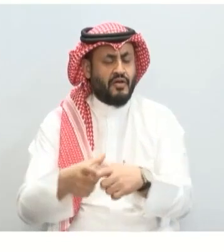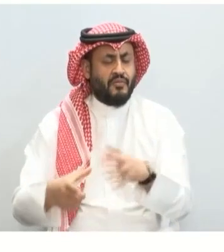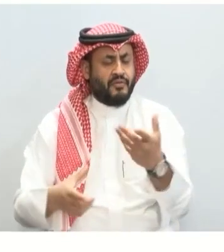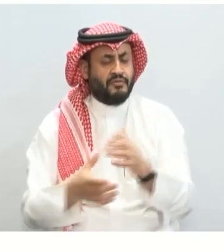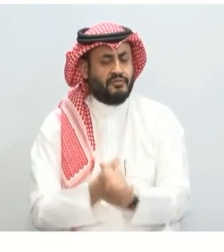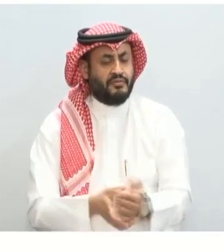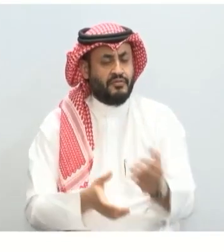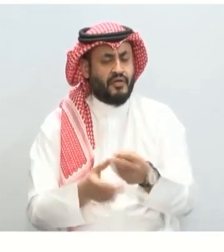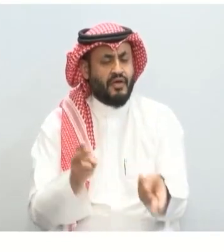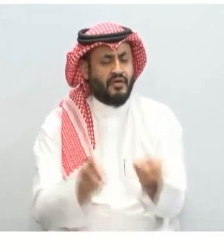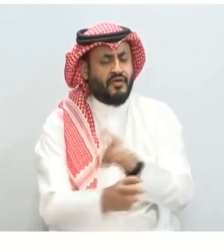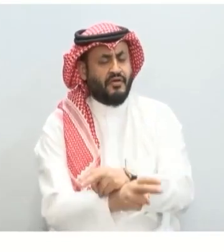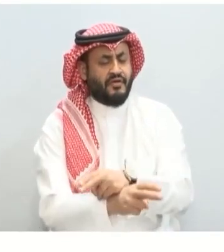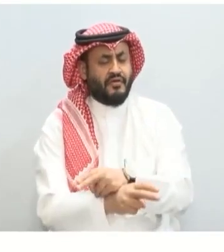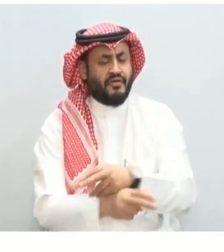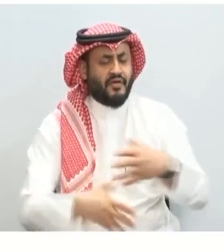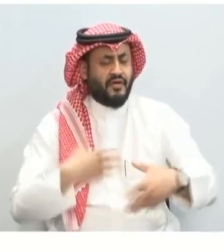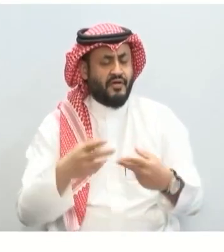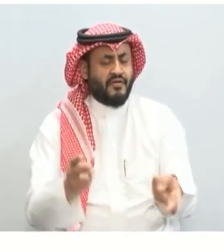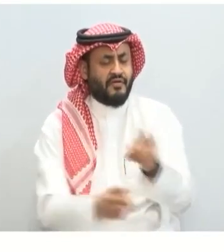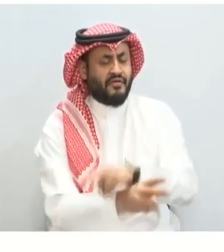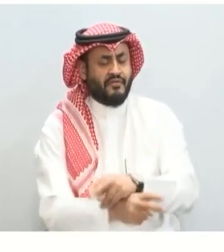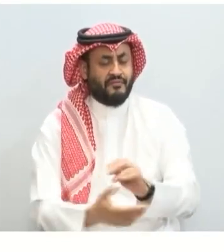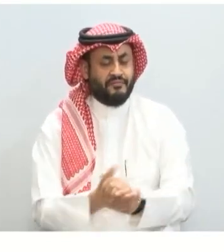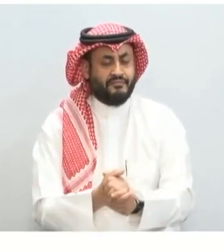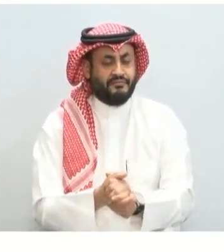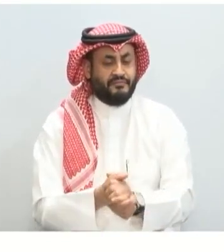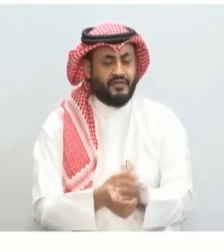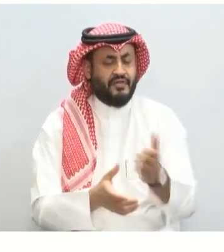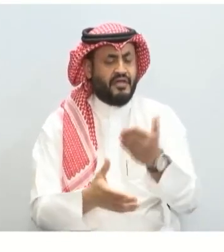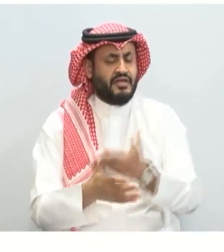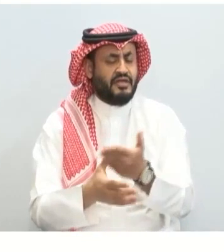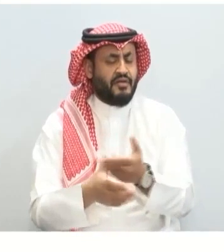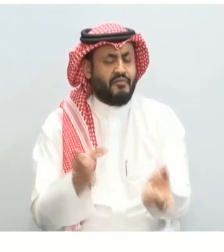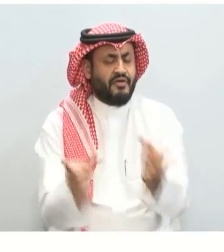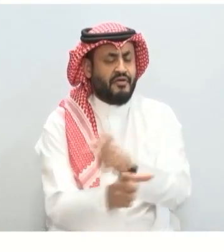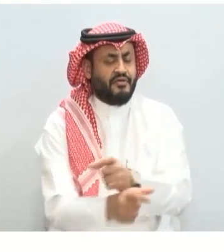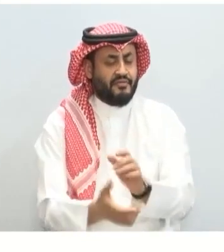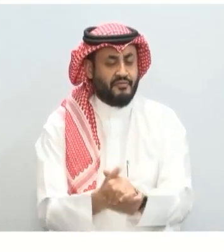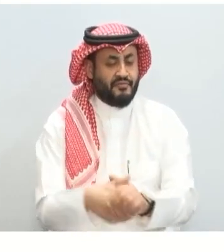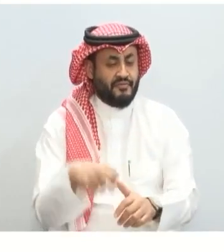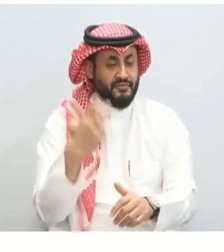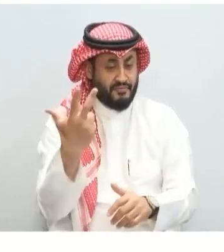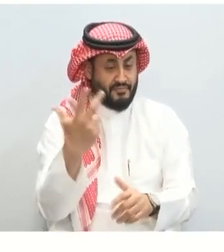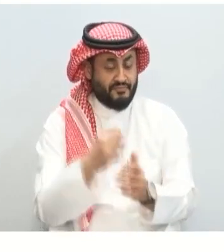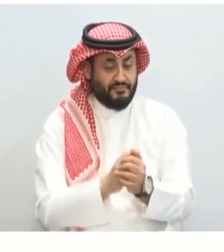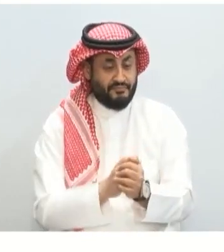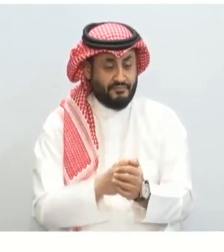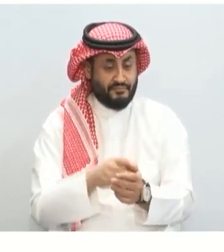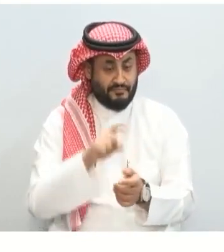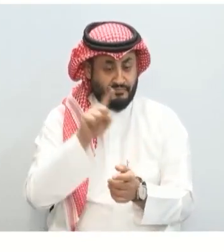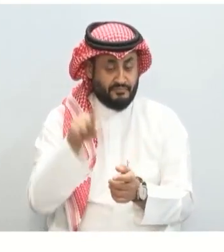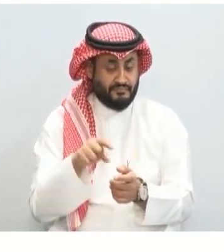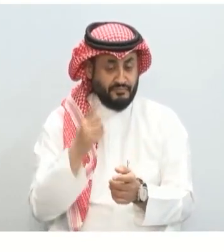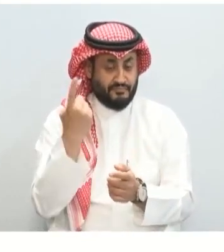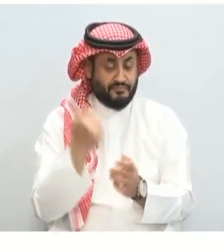change of attitude does Nawal have? What causes this change? So we have three questions here. Does Nawal assume